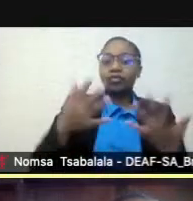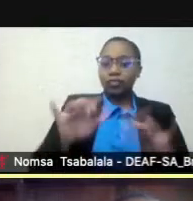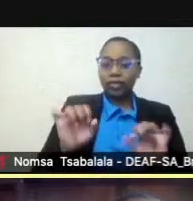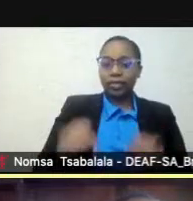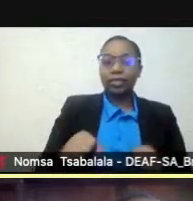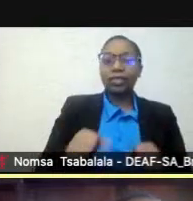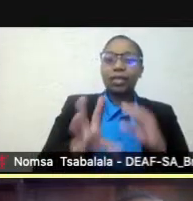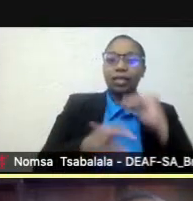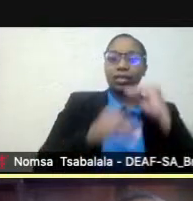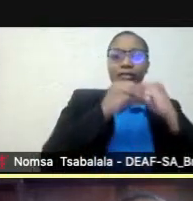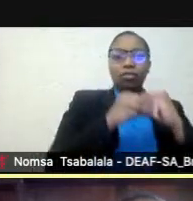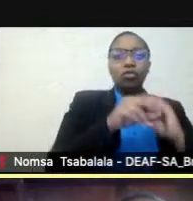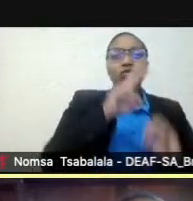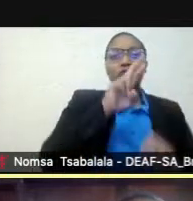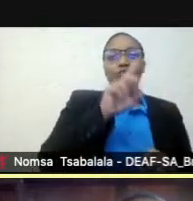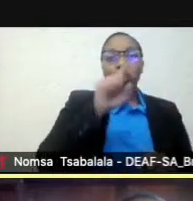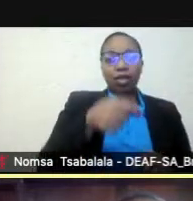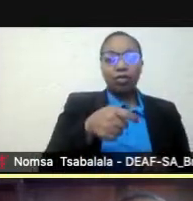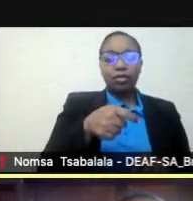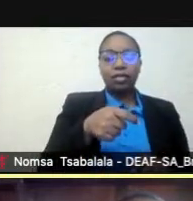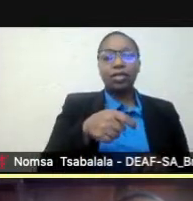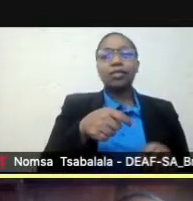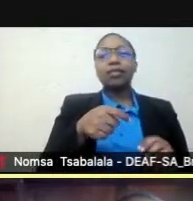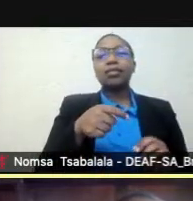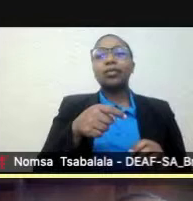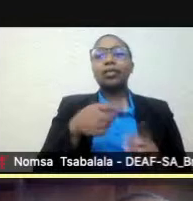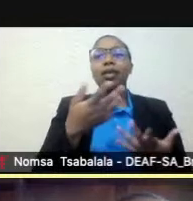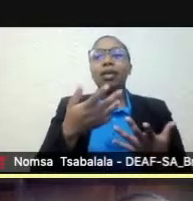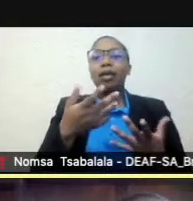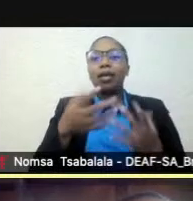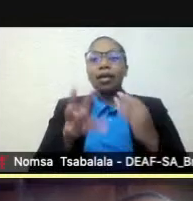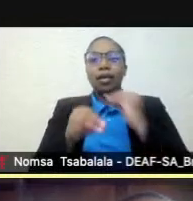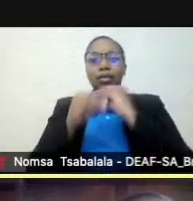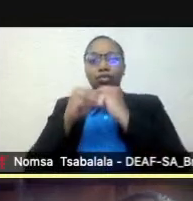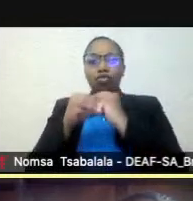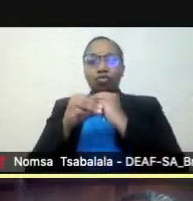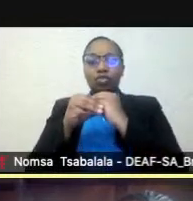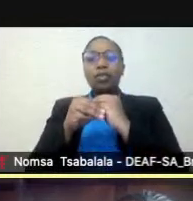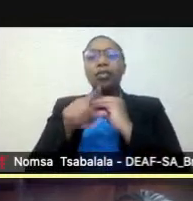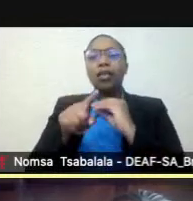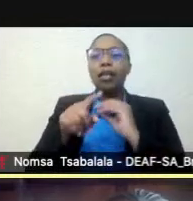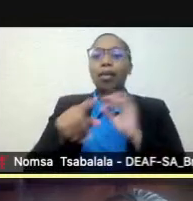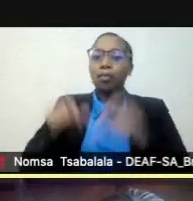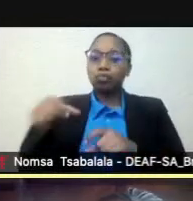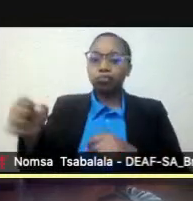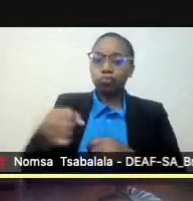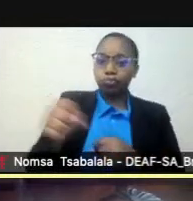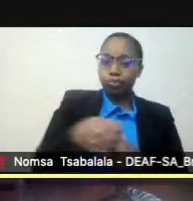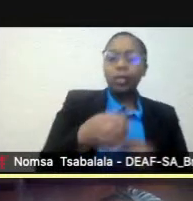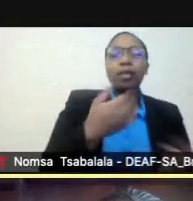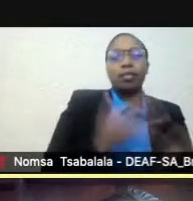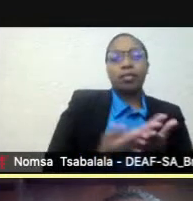posts funding was given to us from May to now, from the last wave to this current wave.